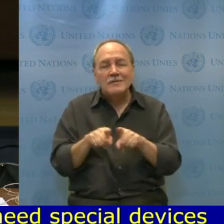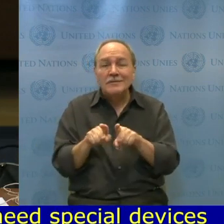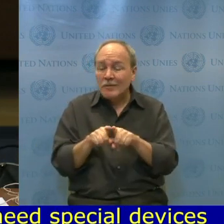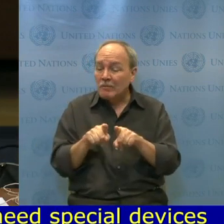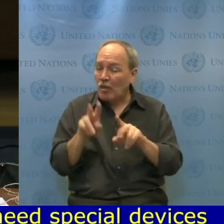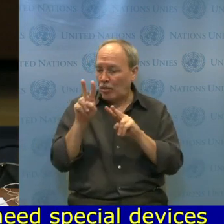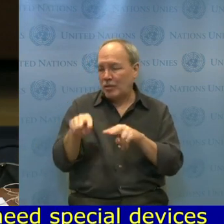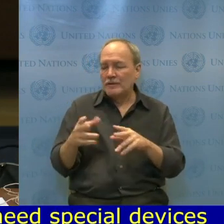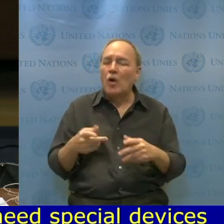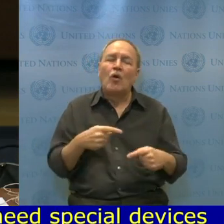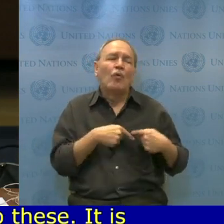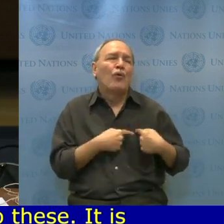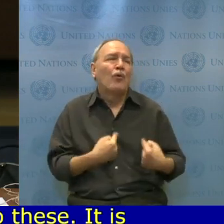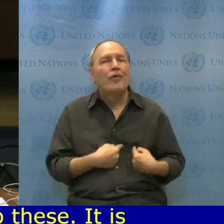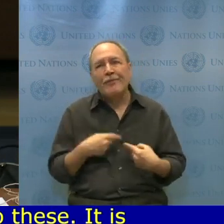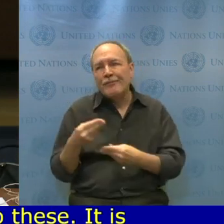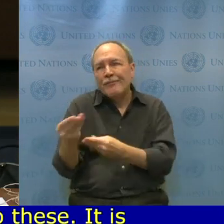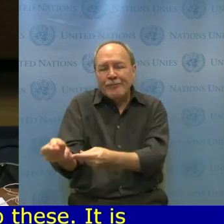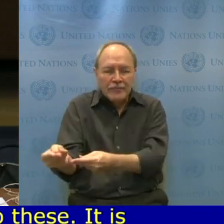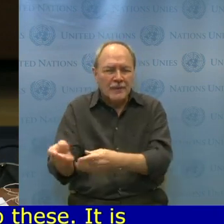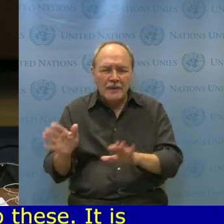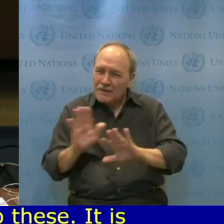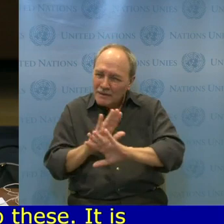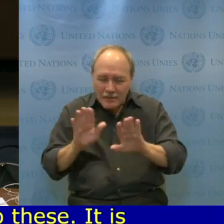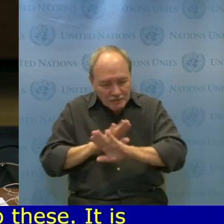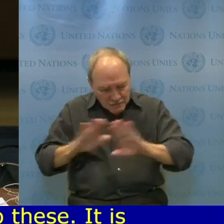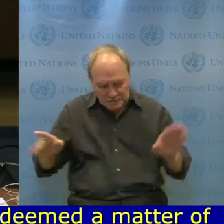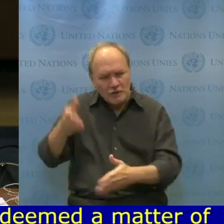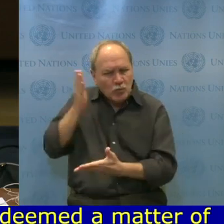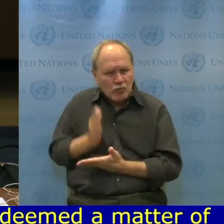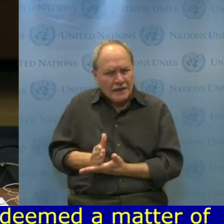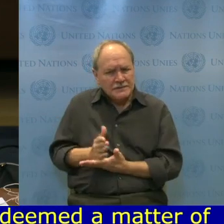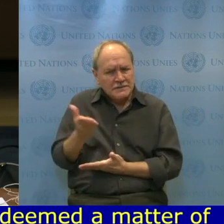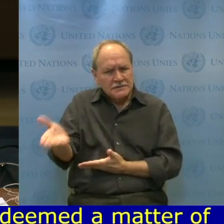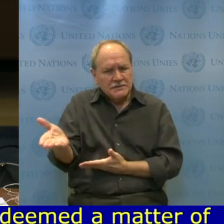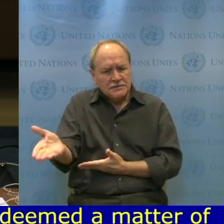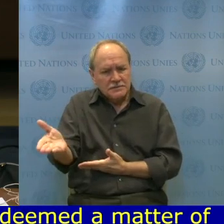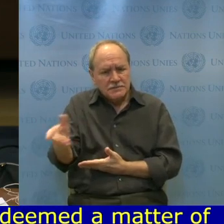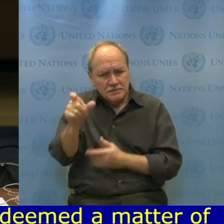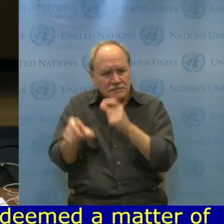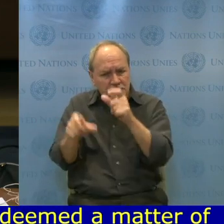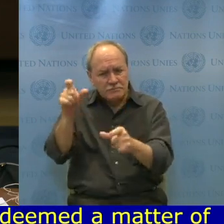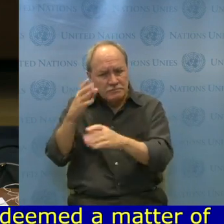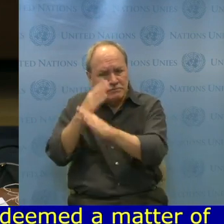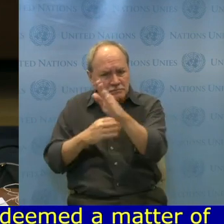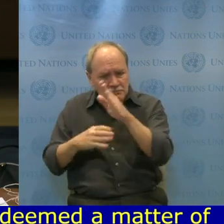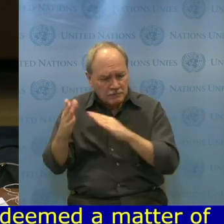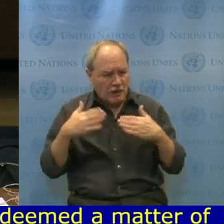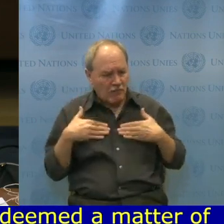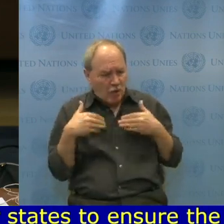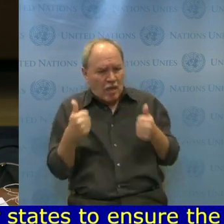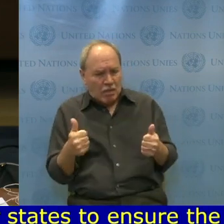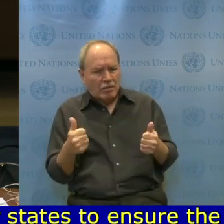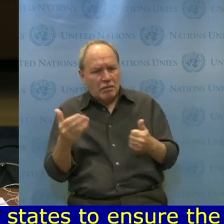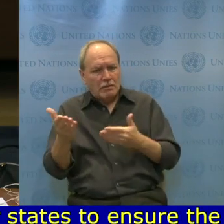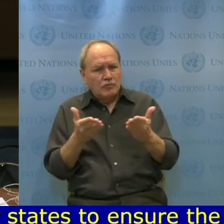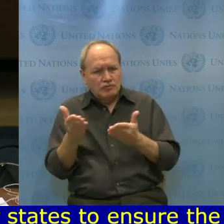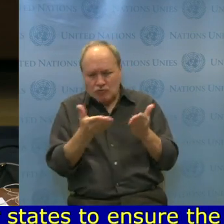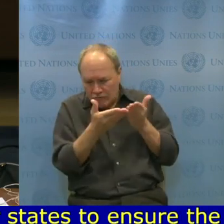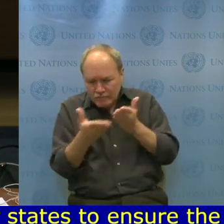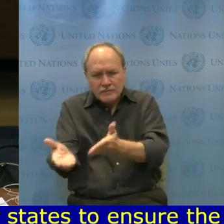the full observance of the rights of persons with disability when it comes to health services and programs. As I've said